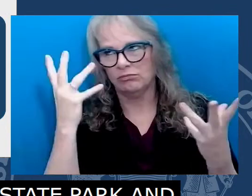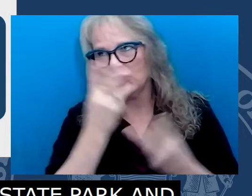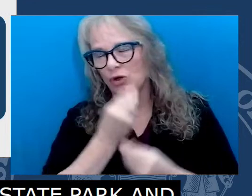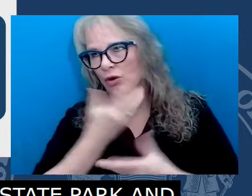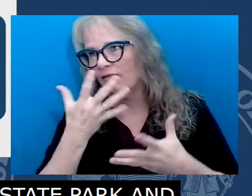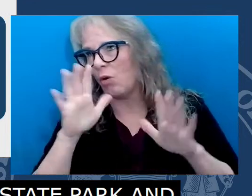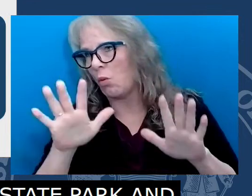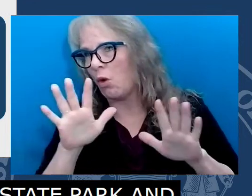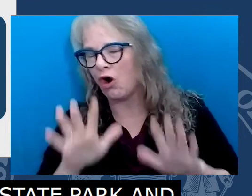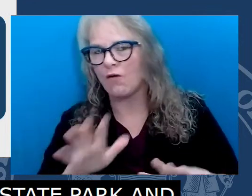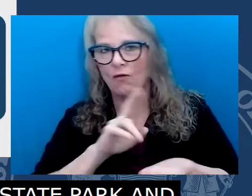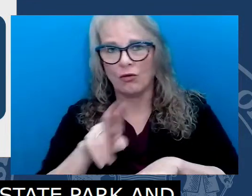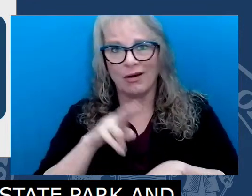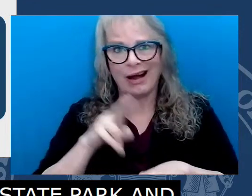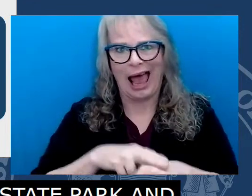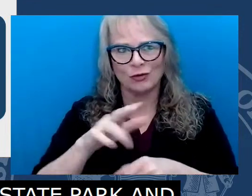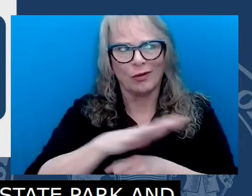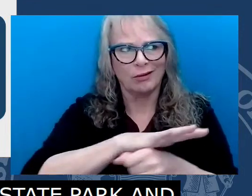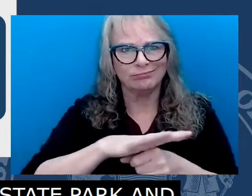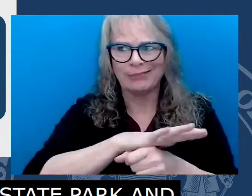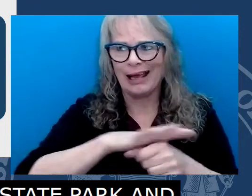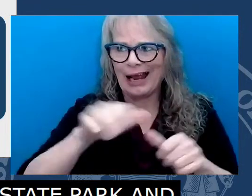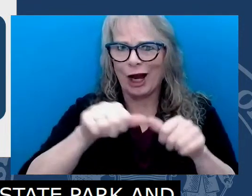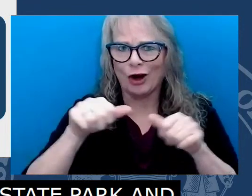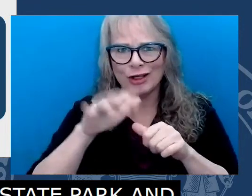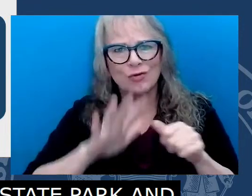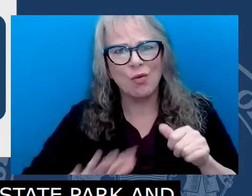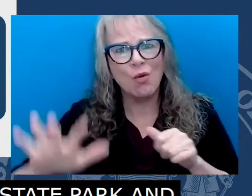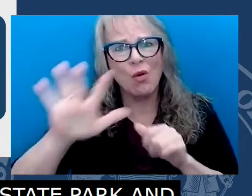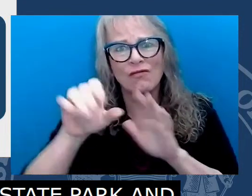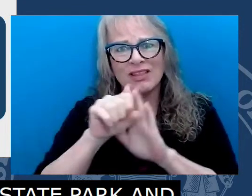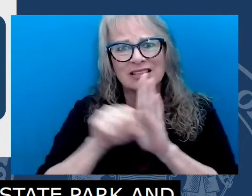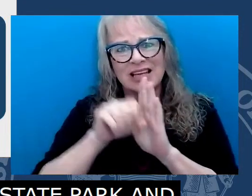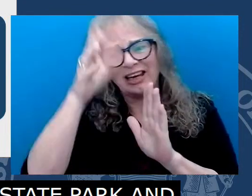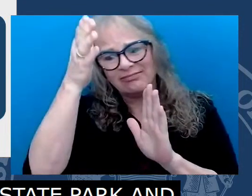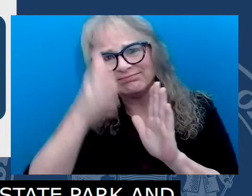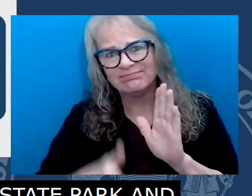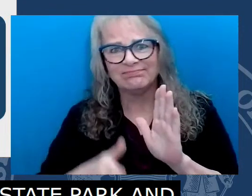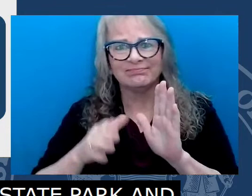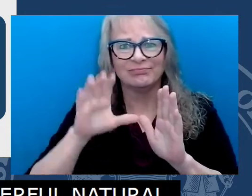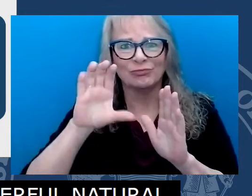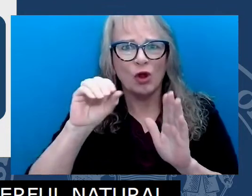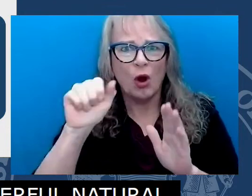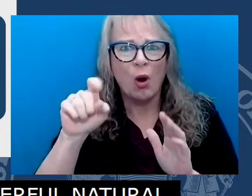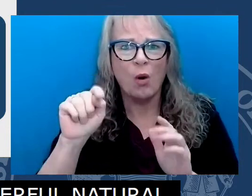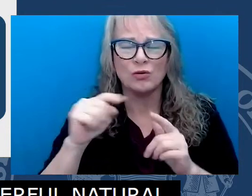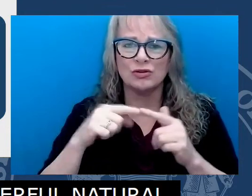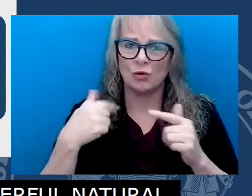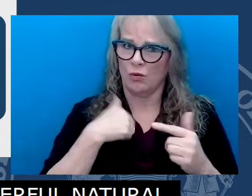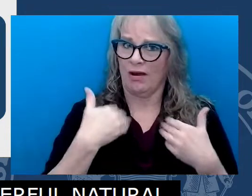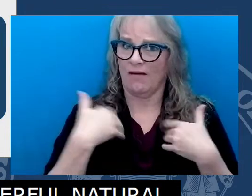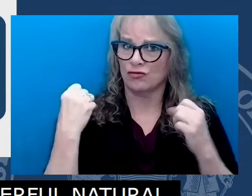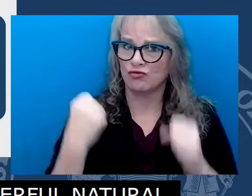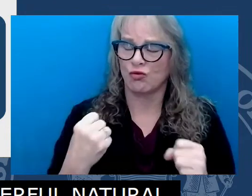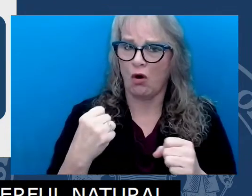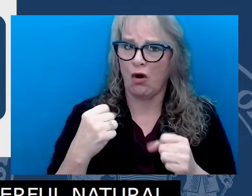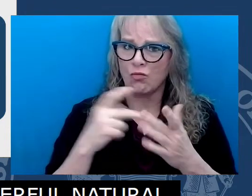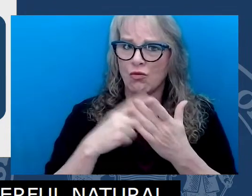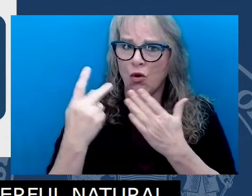the state, and making some investments in shoreline and waterway resiliency. We've got a very strong program in open